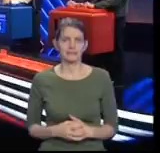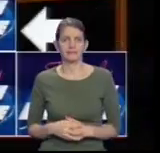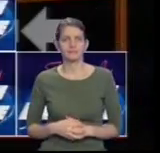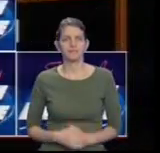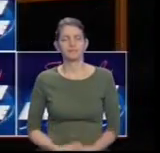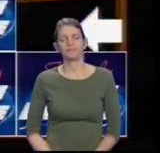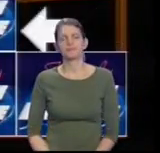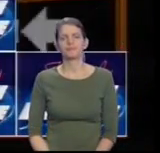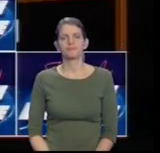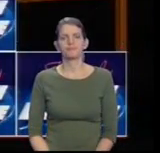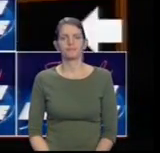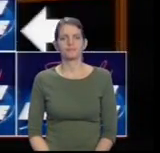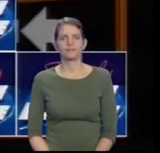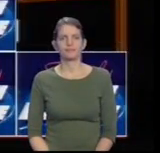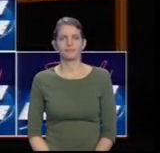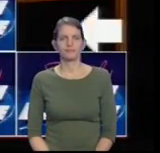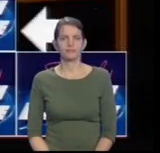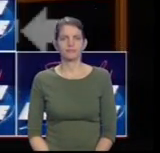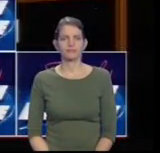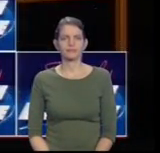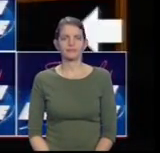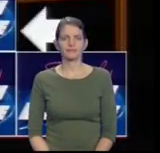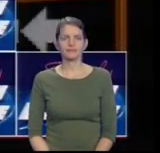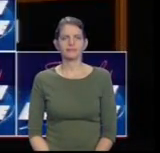of it. 5 seconds, what is it, Susan and Ben?